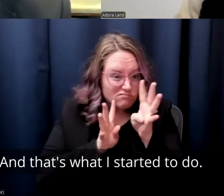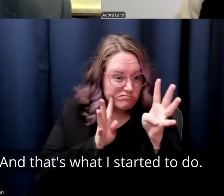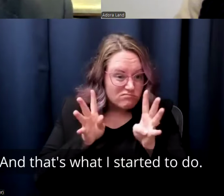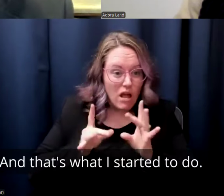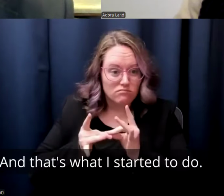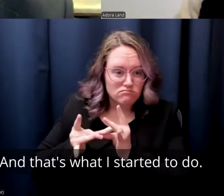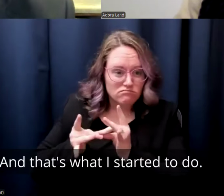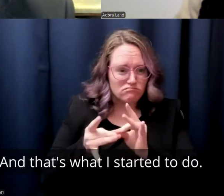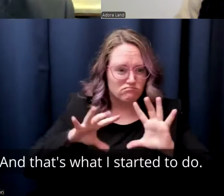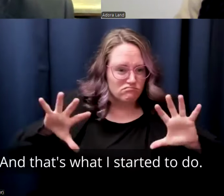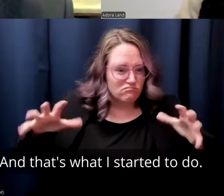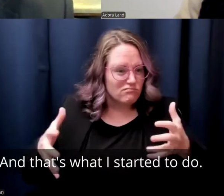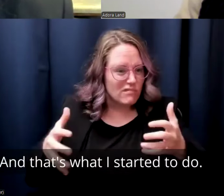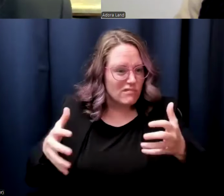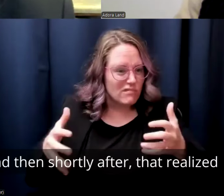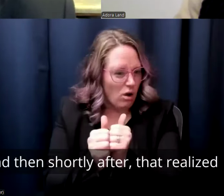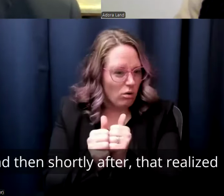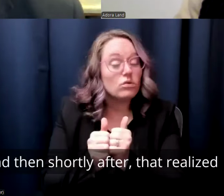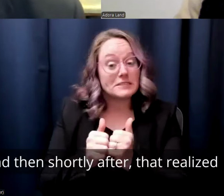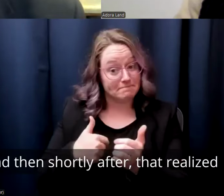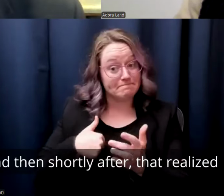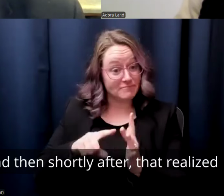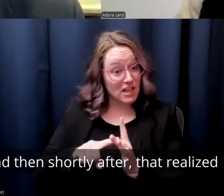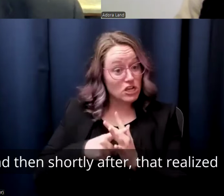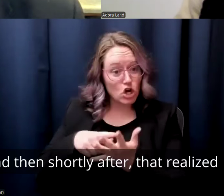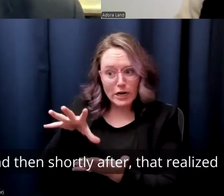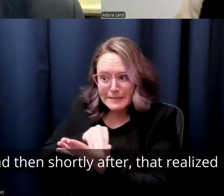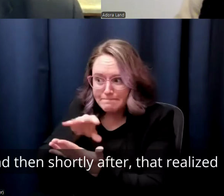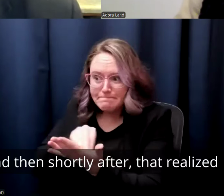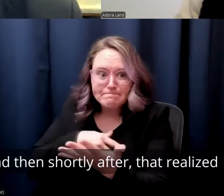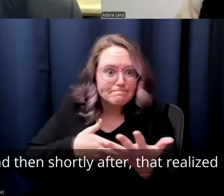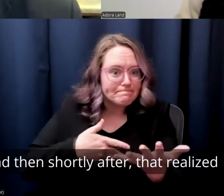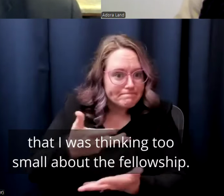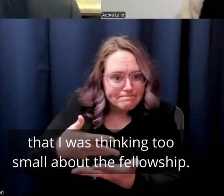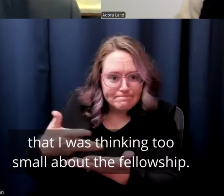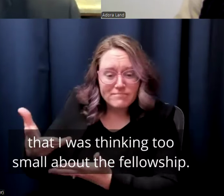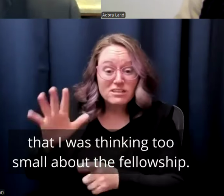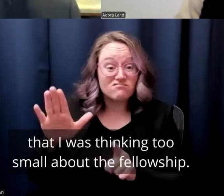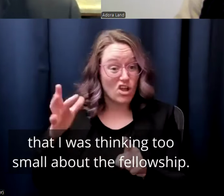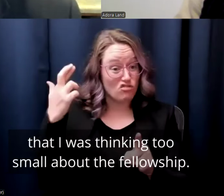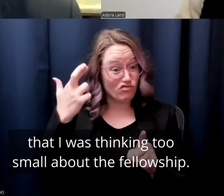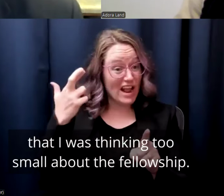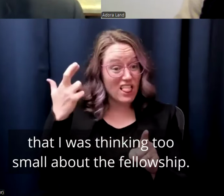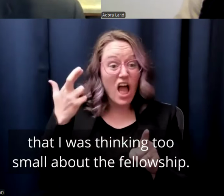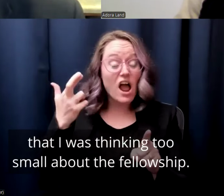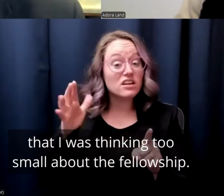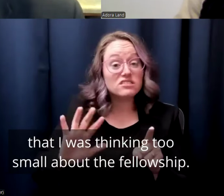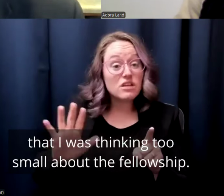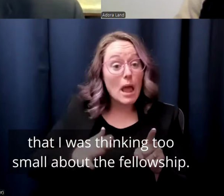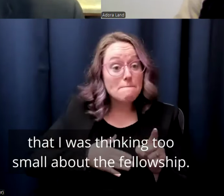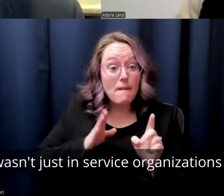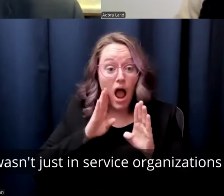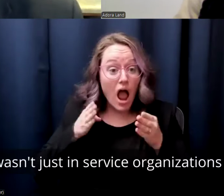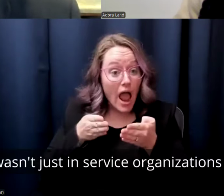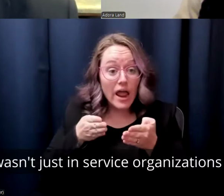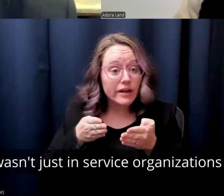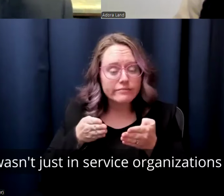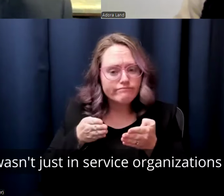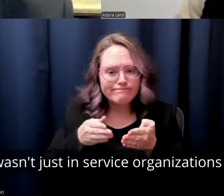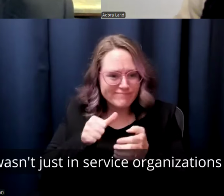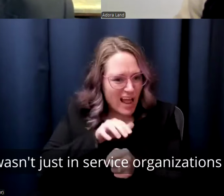I started to do. And then shortly after that, realized that I was thinking too small about the fellowship.